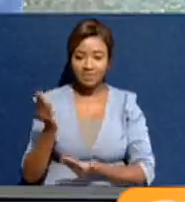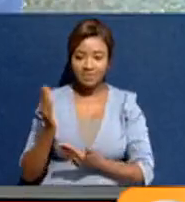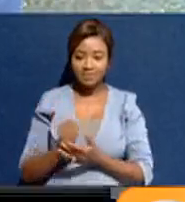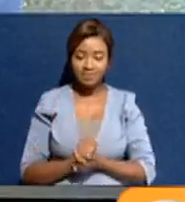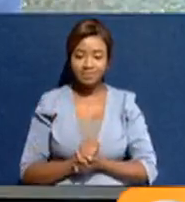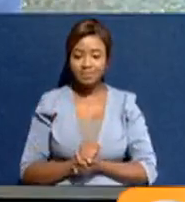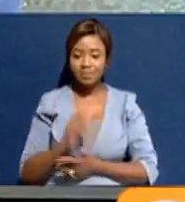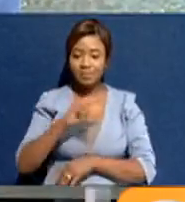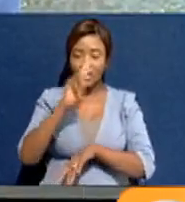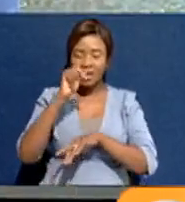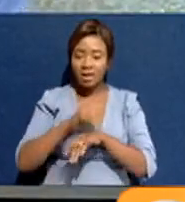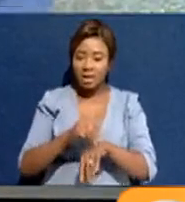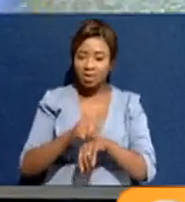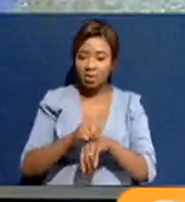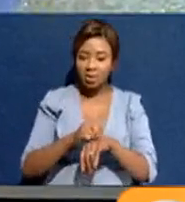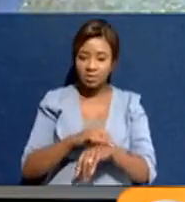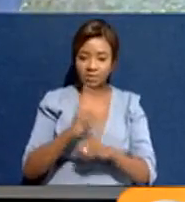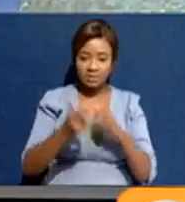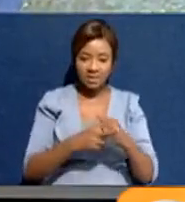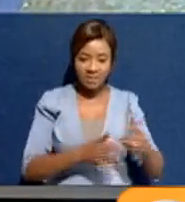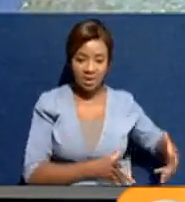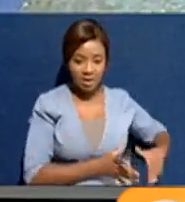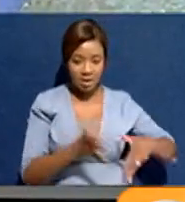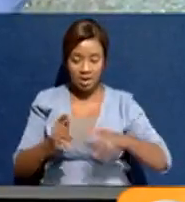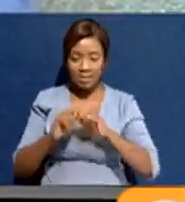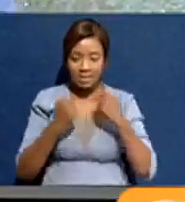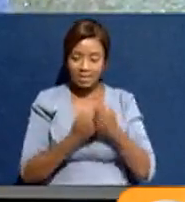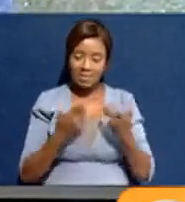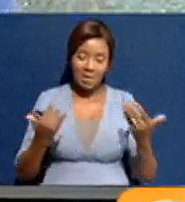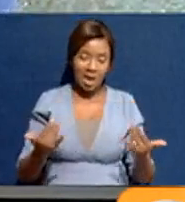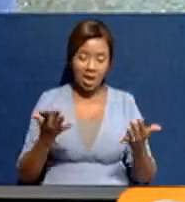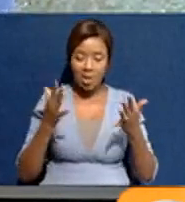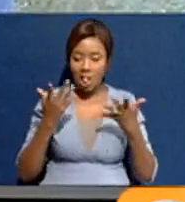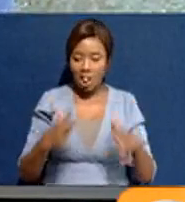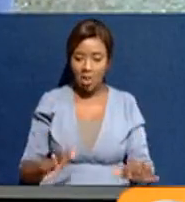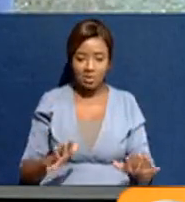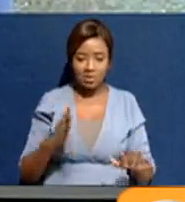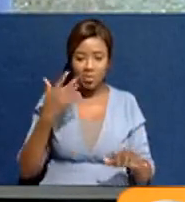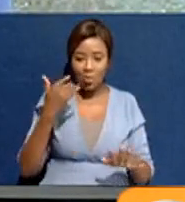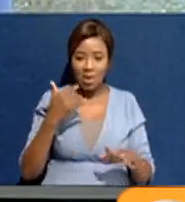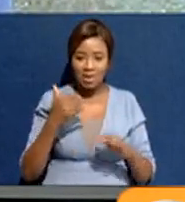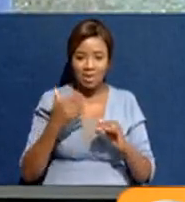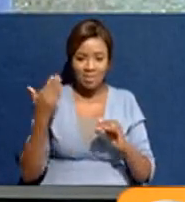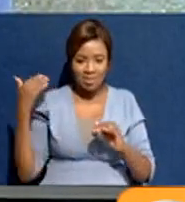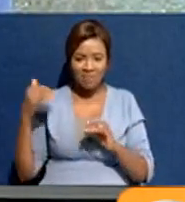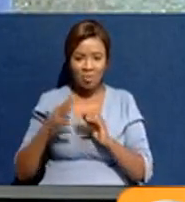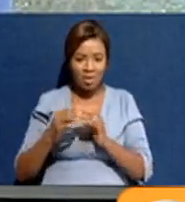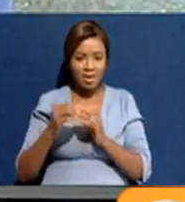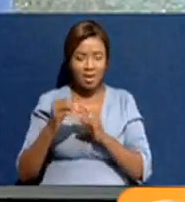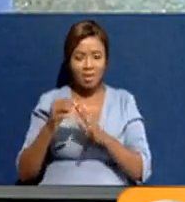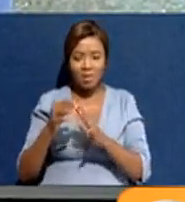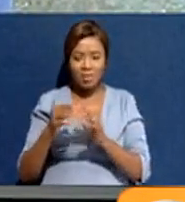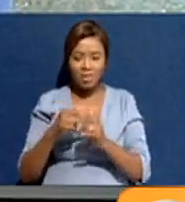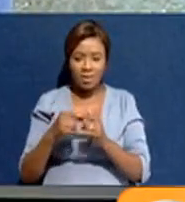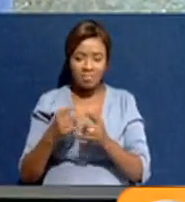National Sevens rugby team Shujaa have hit rock bottom after being relegated from the core status of the World Rugby